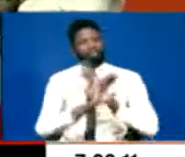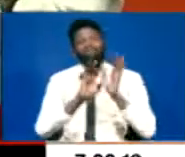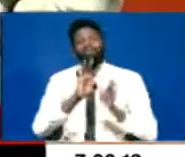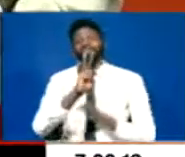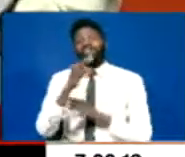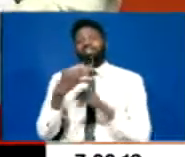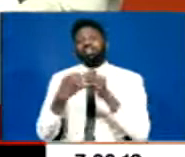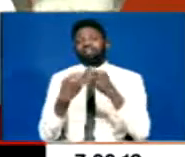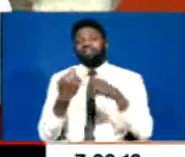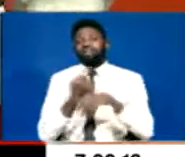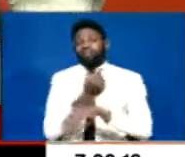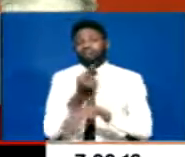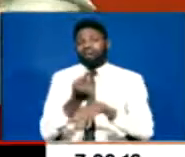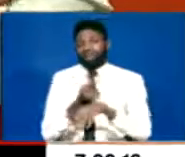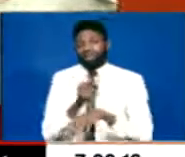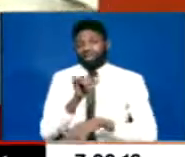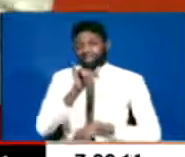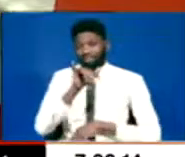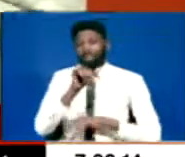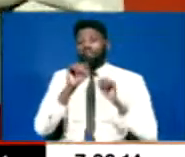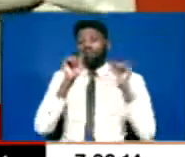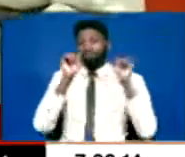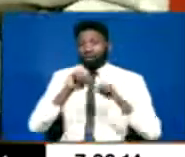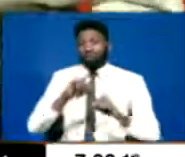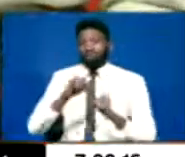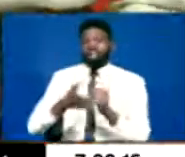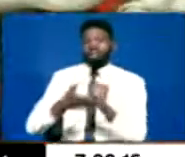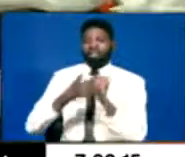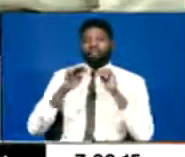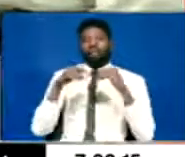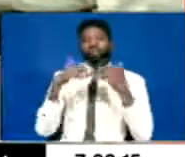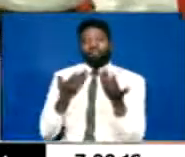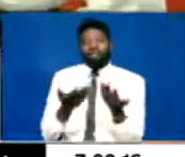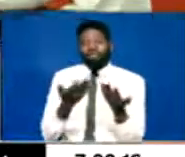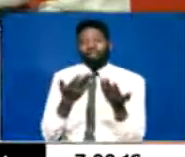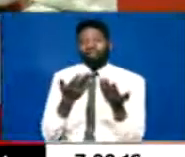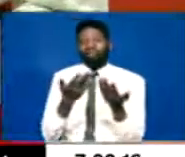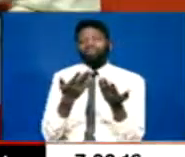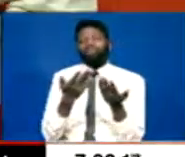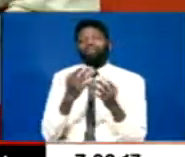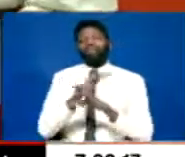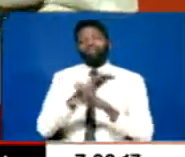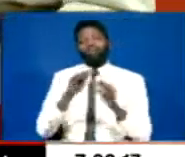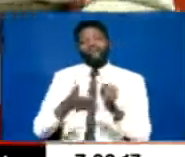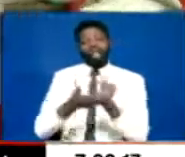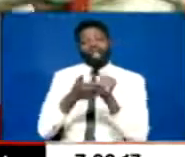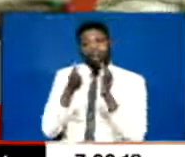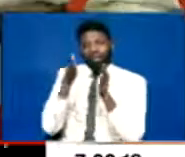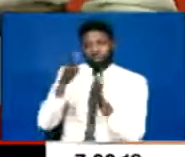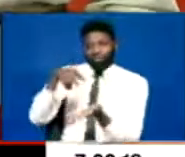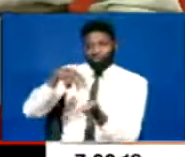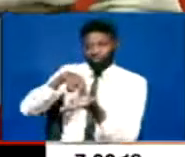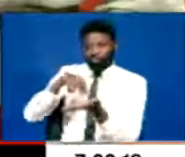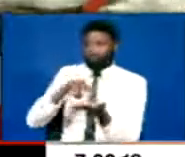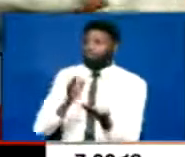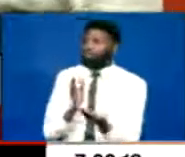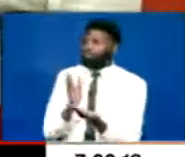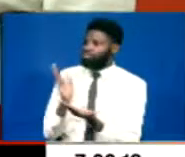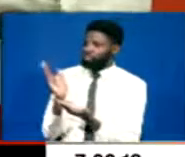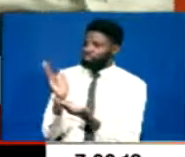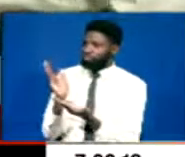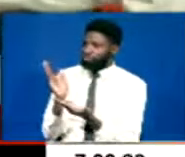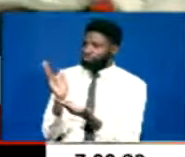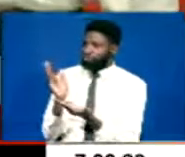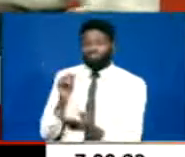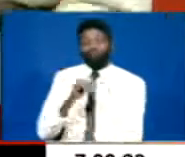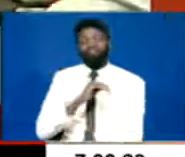could be a make or break for any of the candidates. Now, speaking of the candidates, let's have a look at this man, Raila